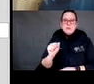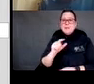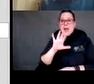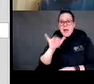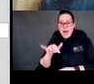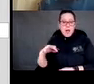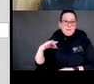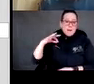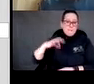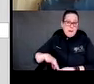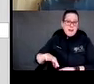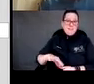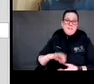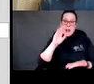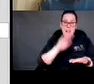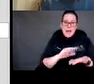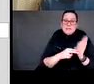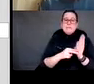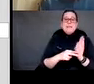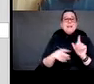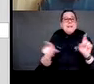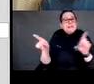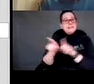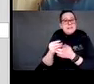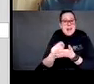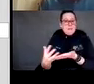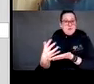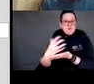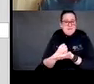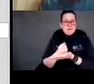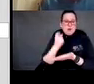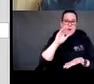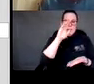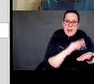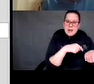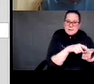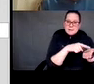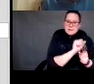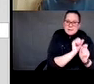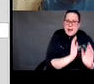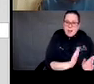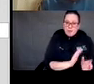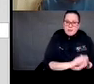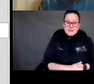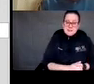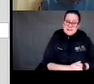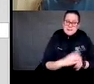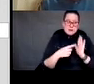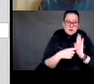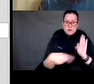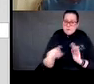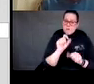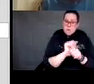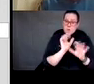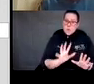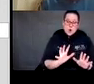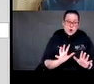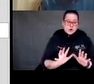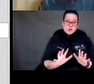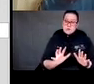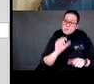again, we achieved the same revenue with lower salaries this quarter. So again, it's really a testament to our workforce here in terms of their ability to